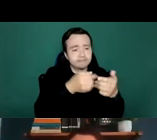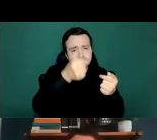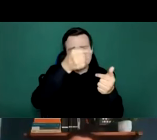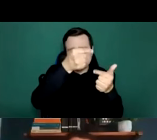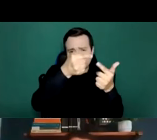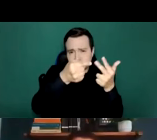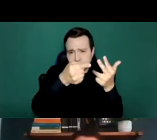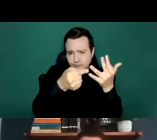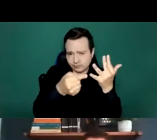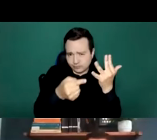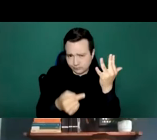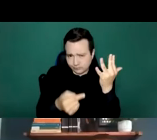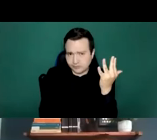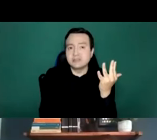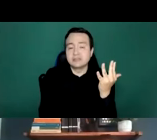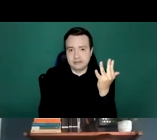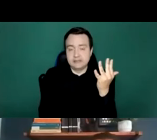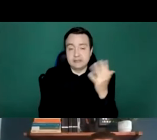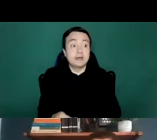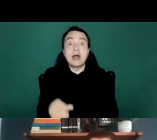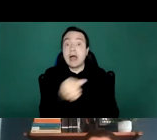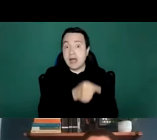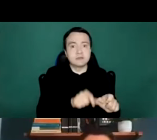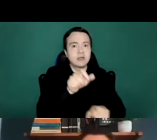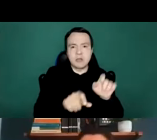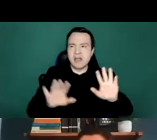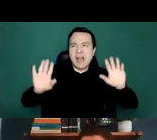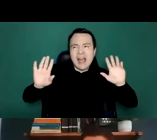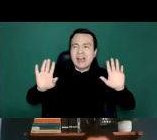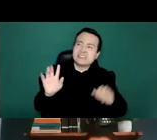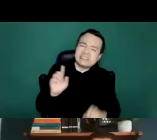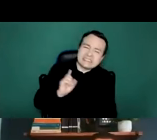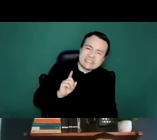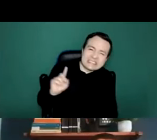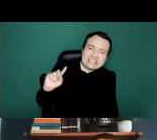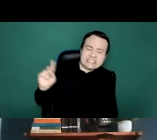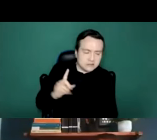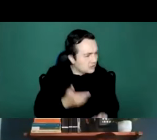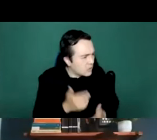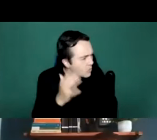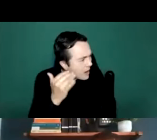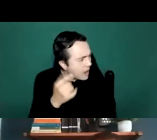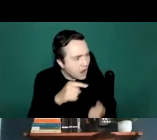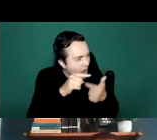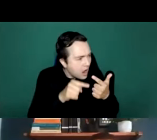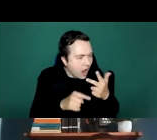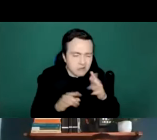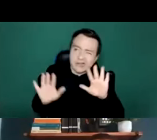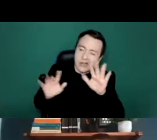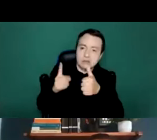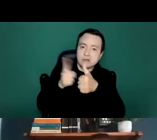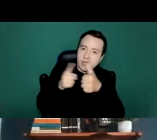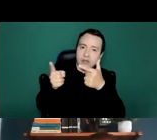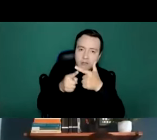many reasons why the people, in fact, do not seek healthcare in a timely manner. And